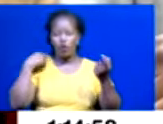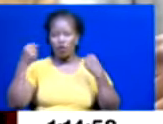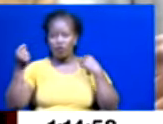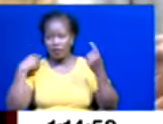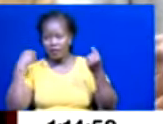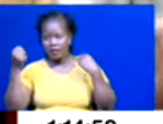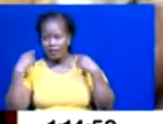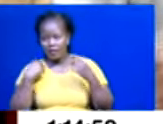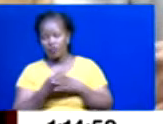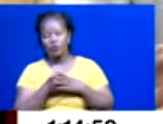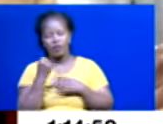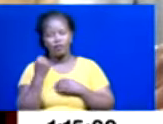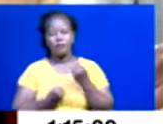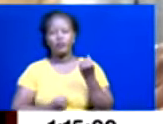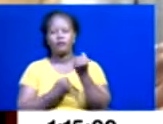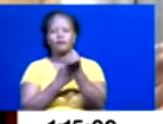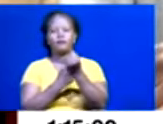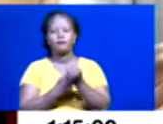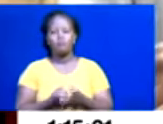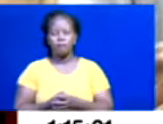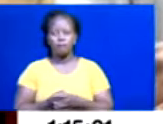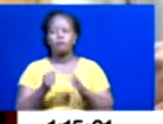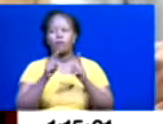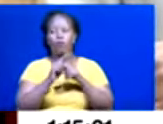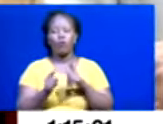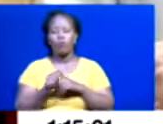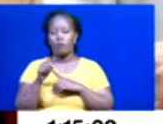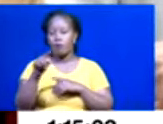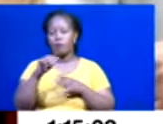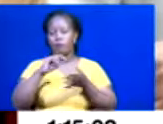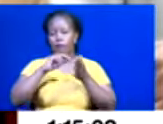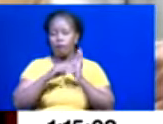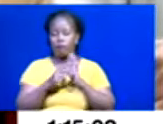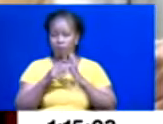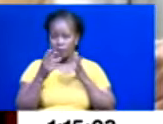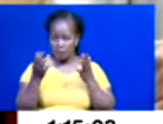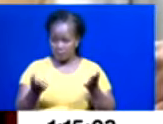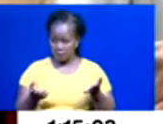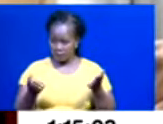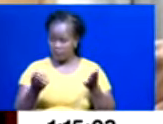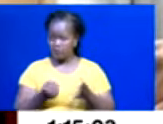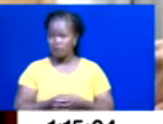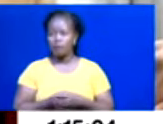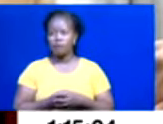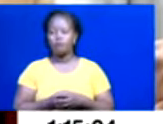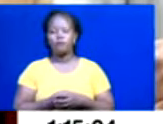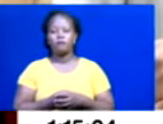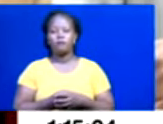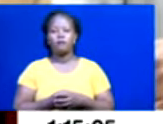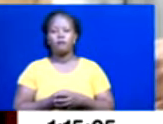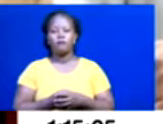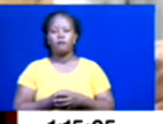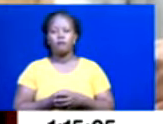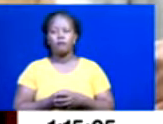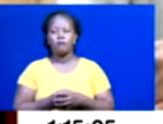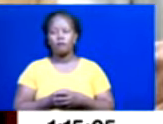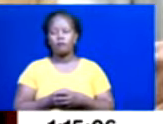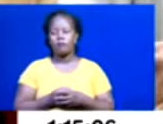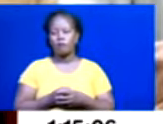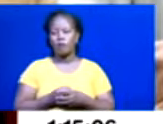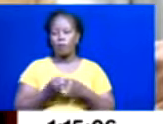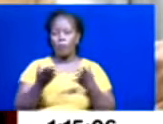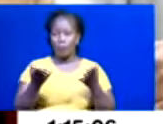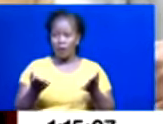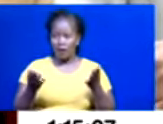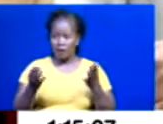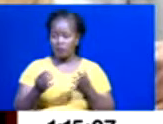was upheld. And what that means is that what only remains is that he's